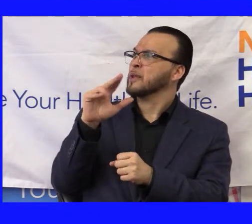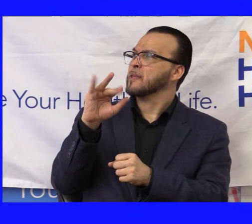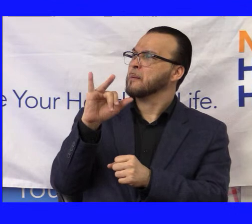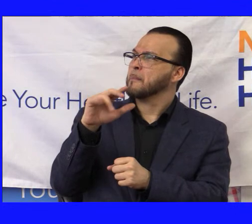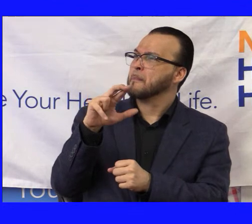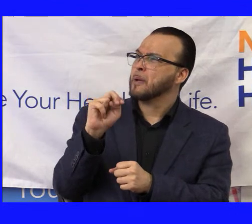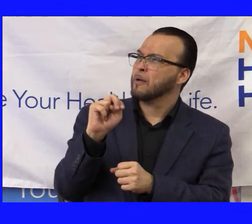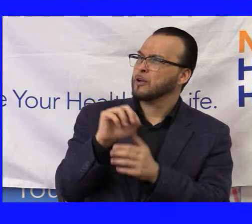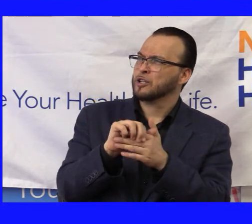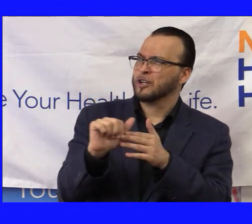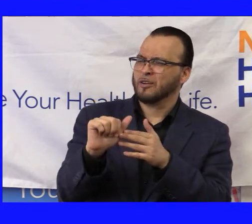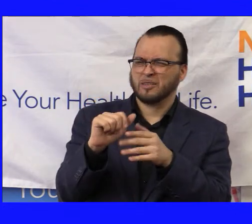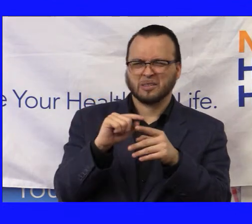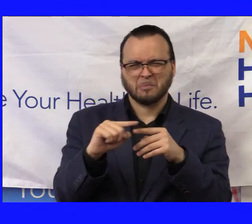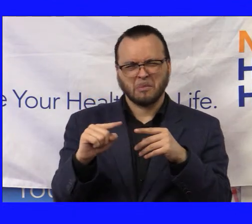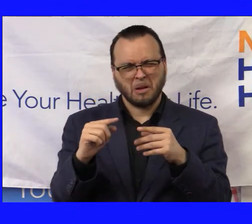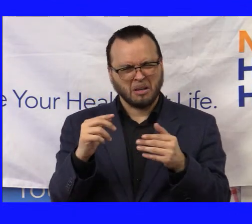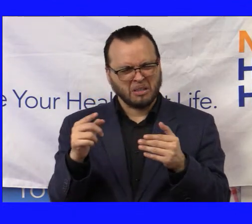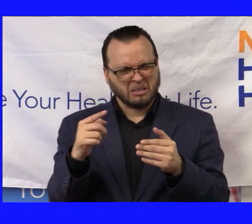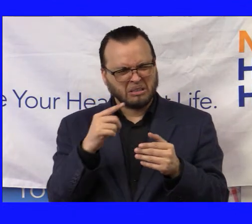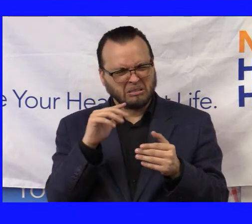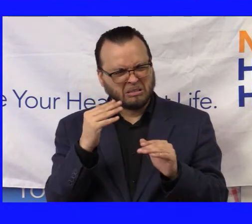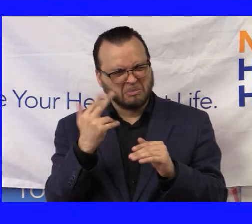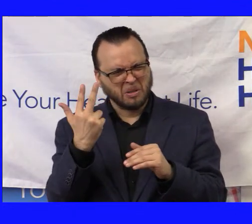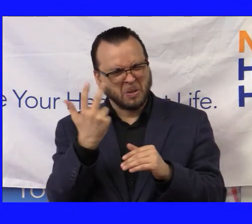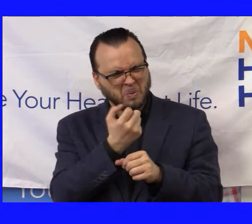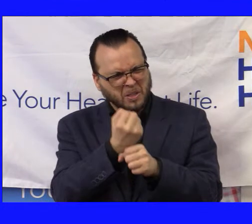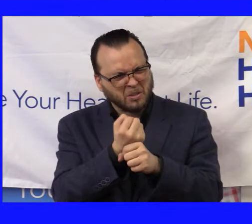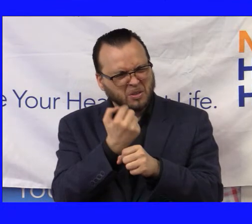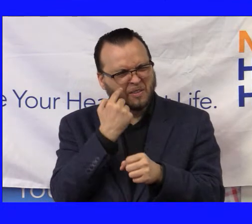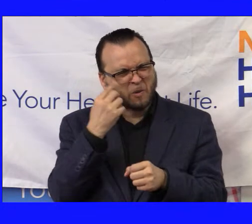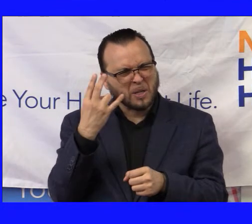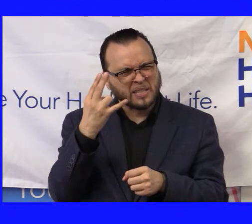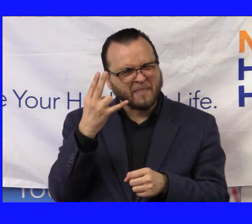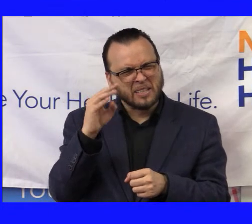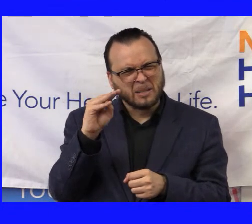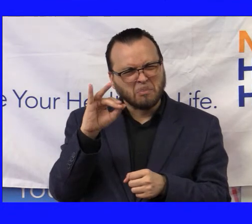3 years for $17 million. Is that not right?